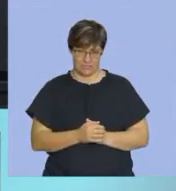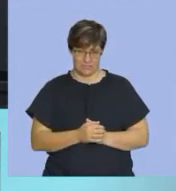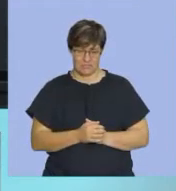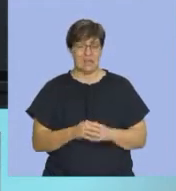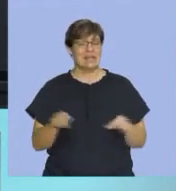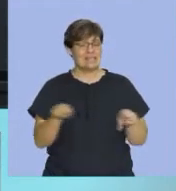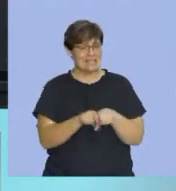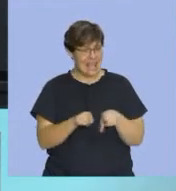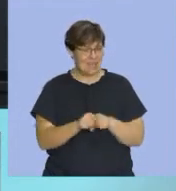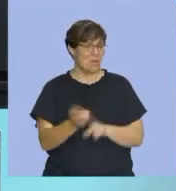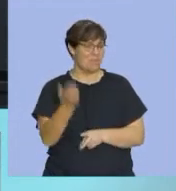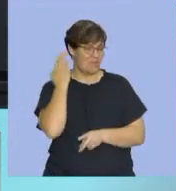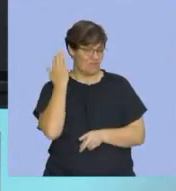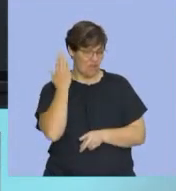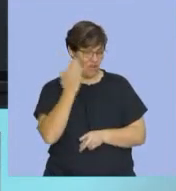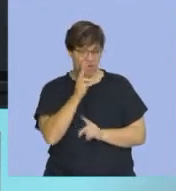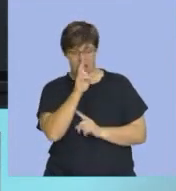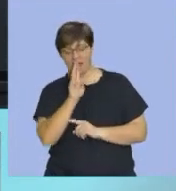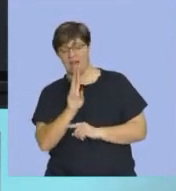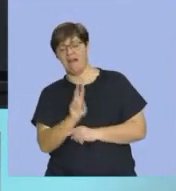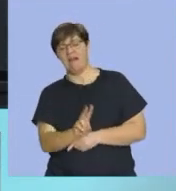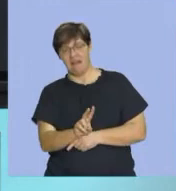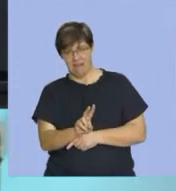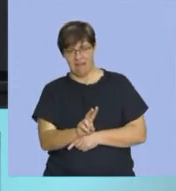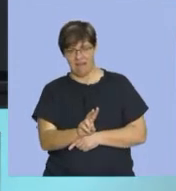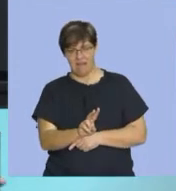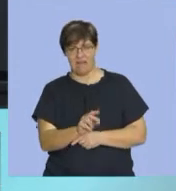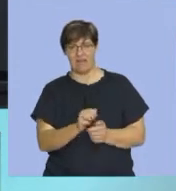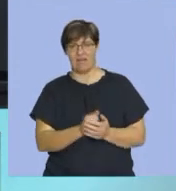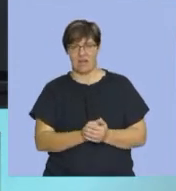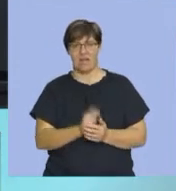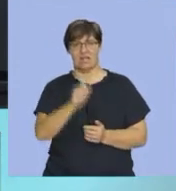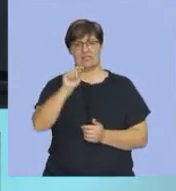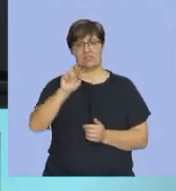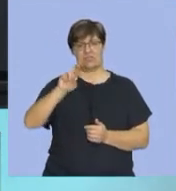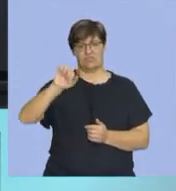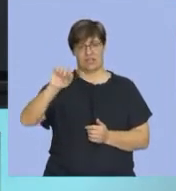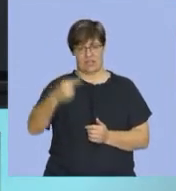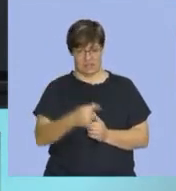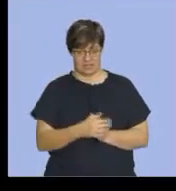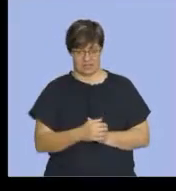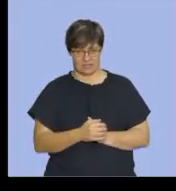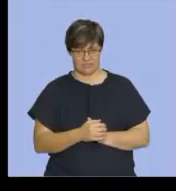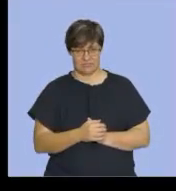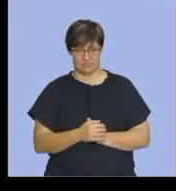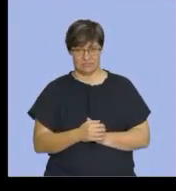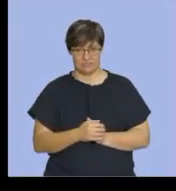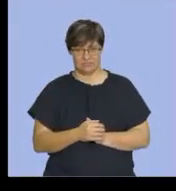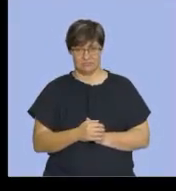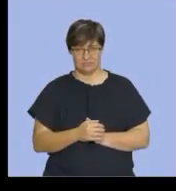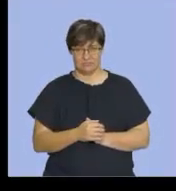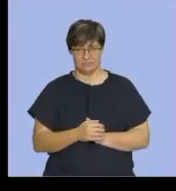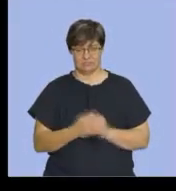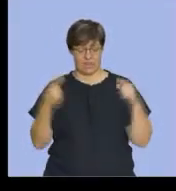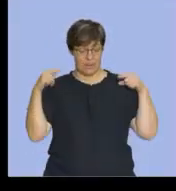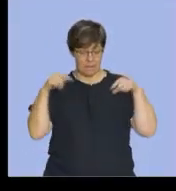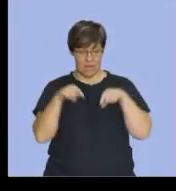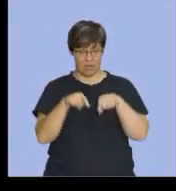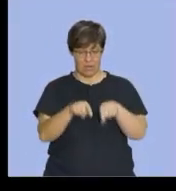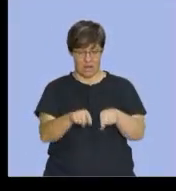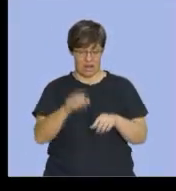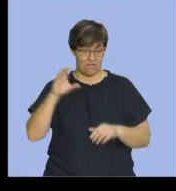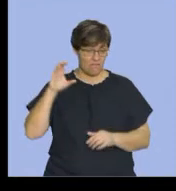like we did with the last ones, we're going to look at it in terms of trig, okay? The